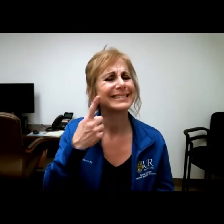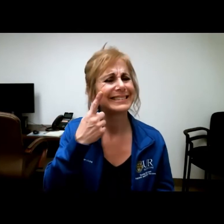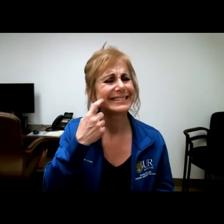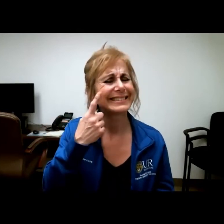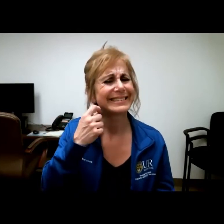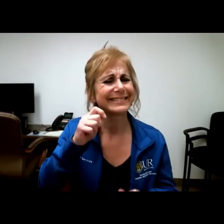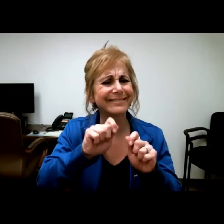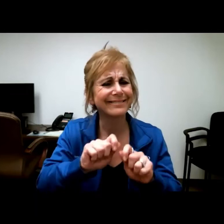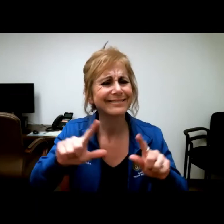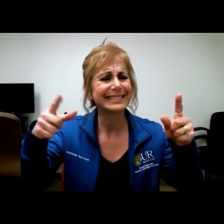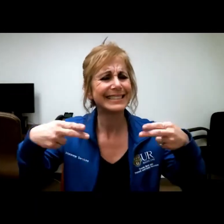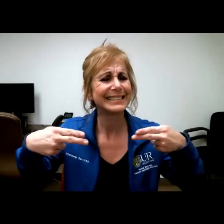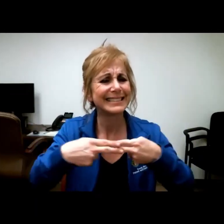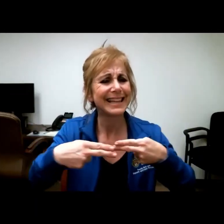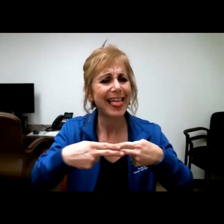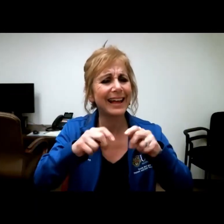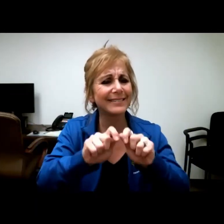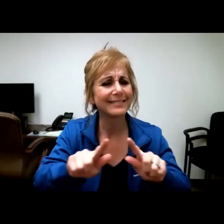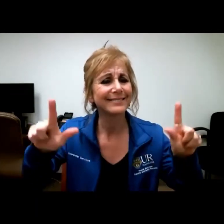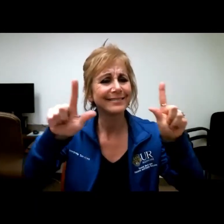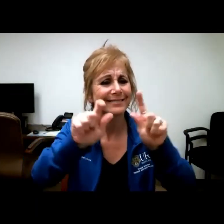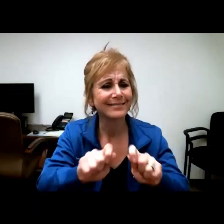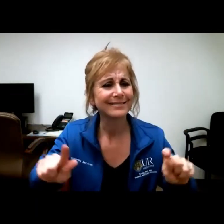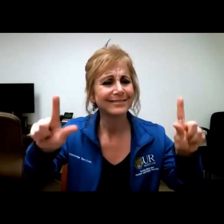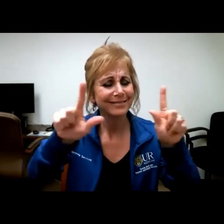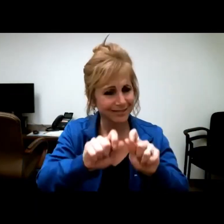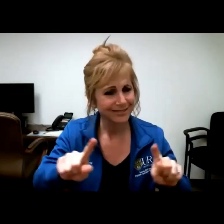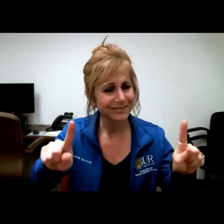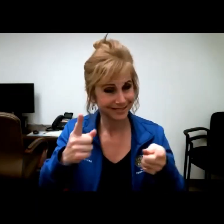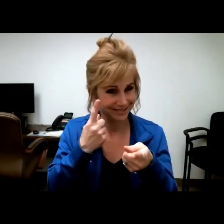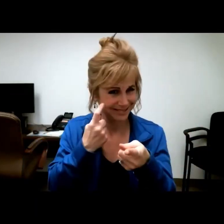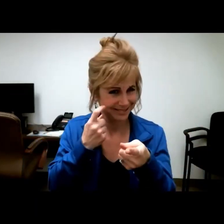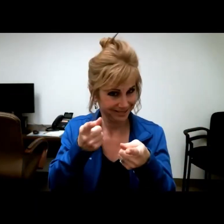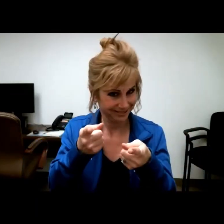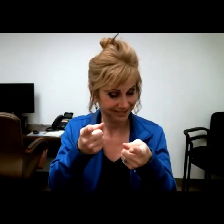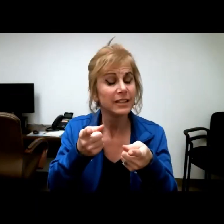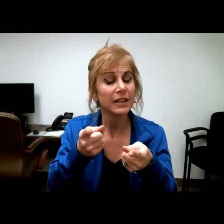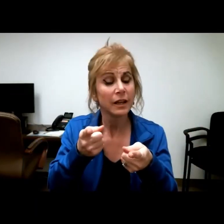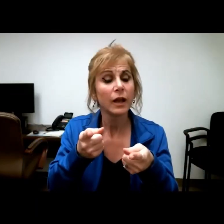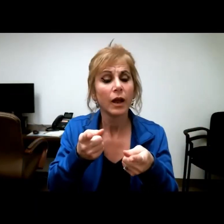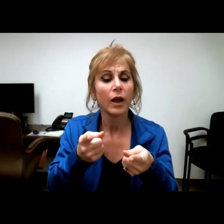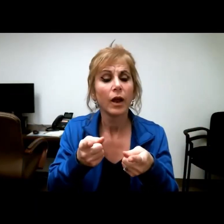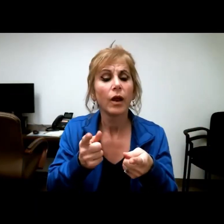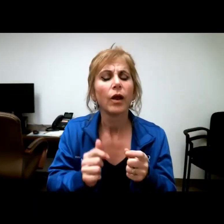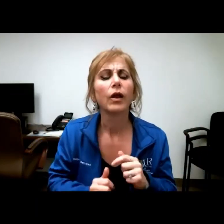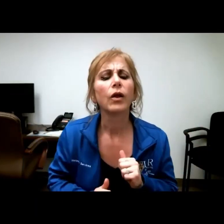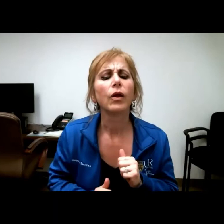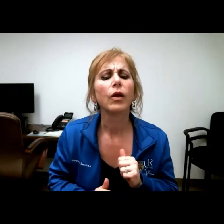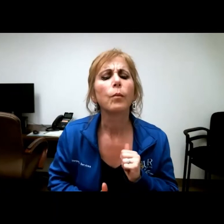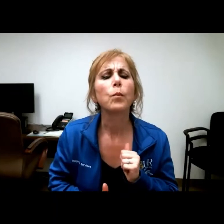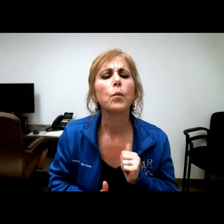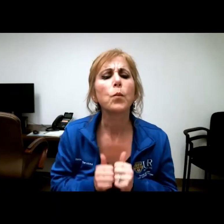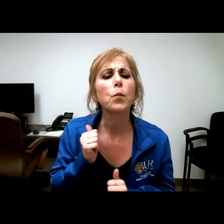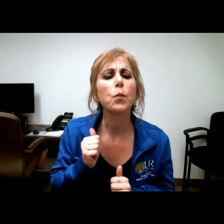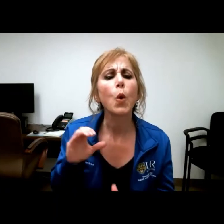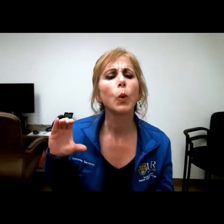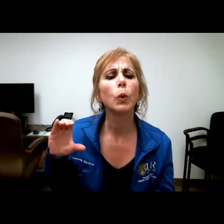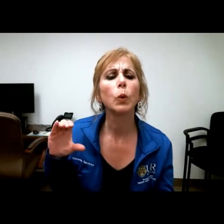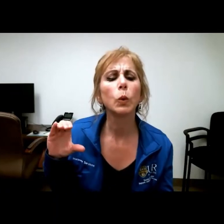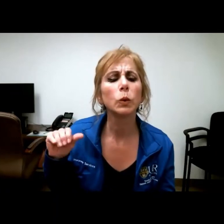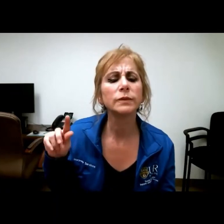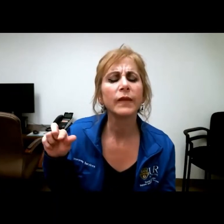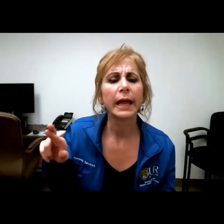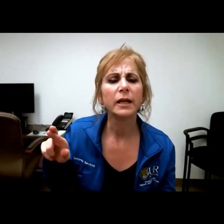Charles Kamen showed that there are incidents. The incidence of most of the cancers, except for